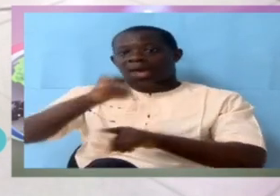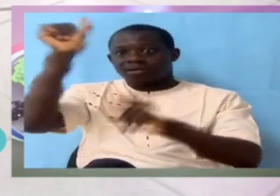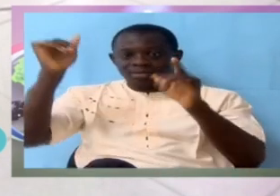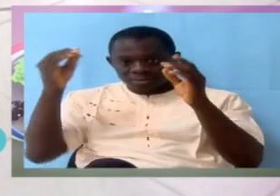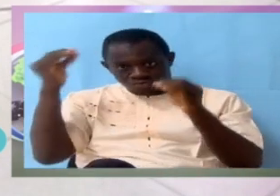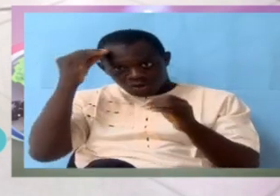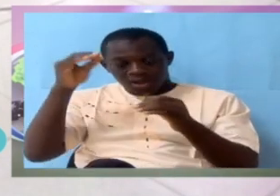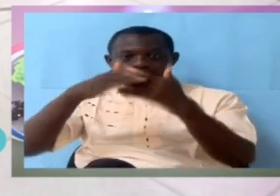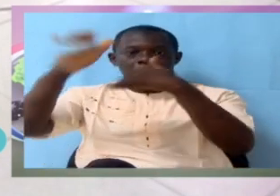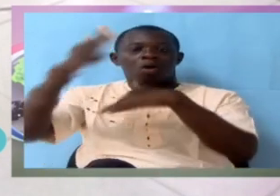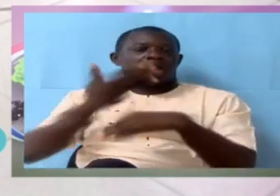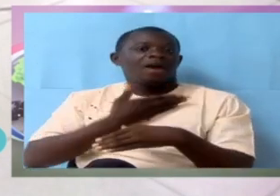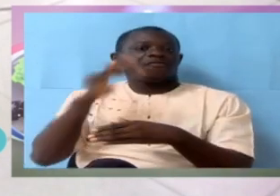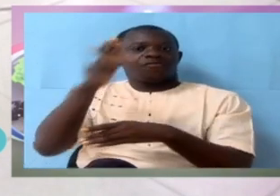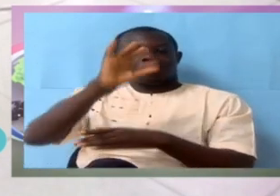it.